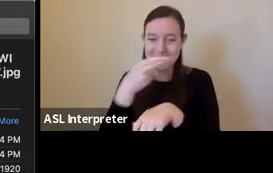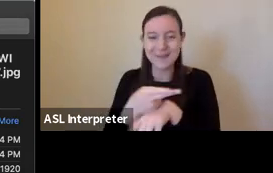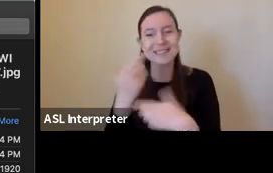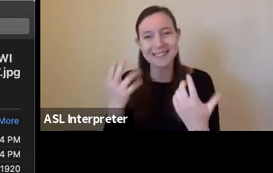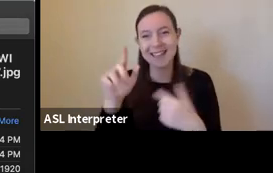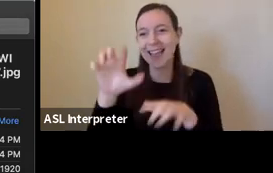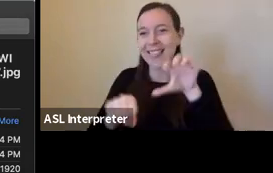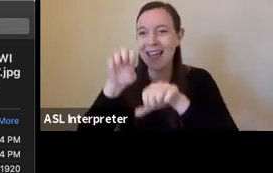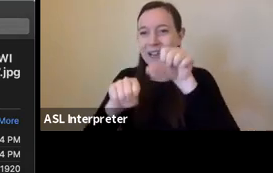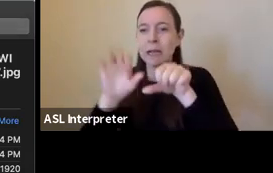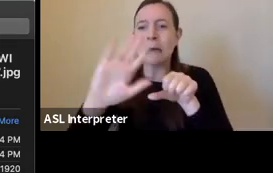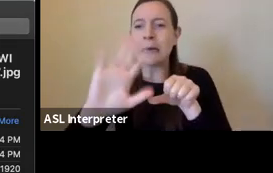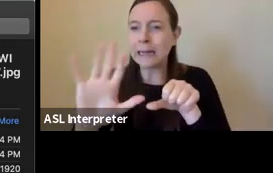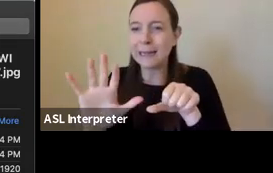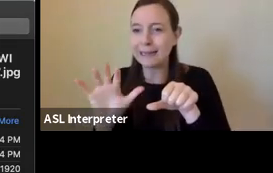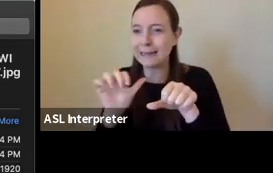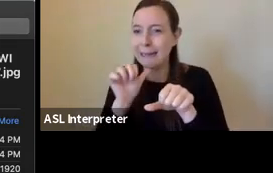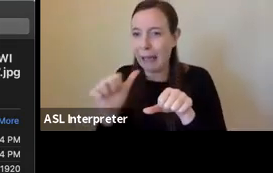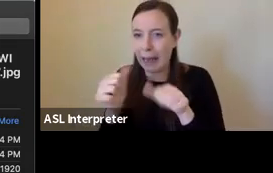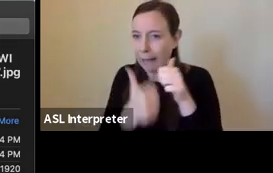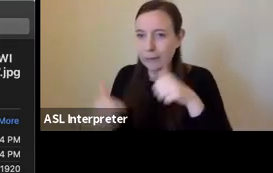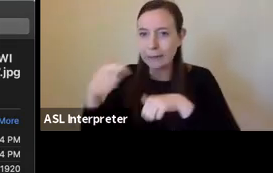do not take a ladder out there to gather fruit, so